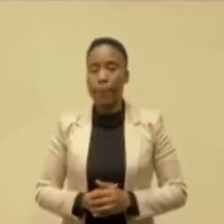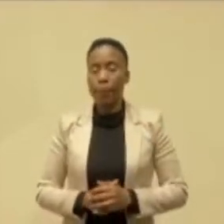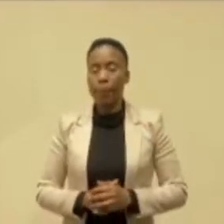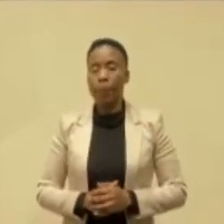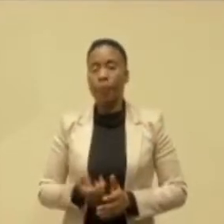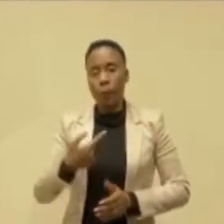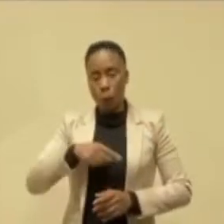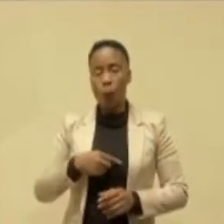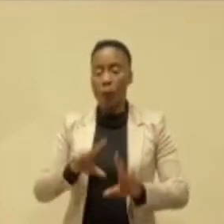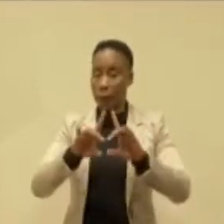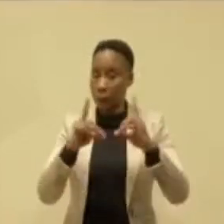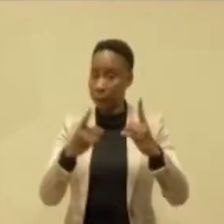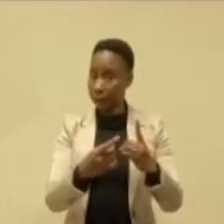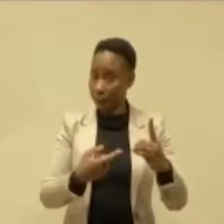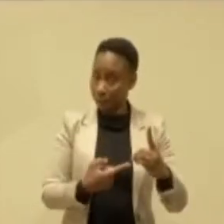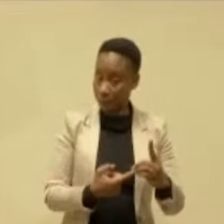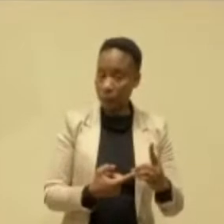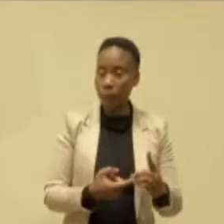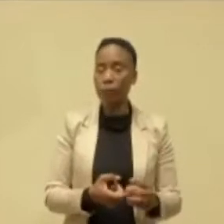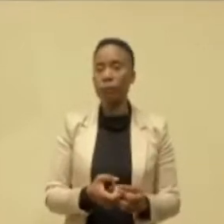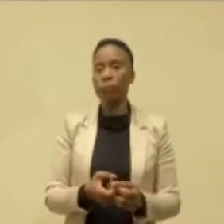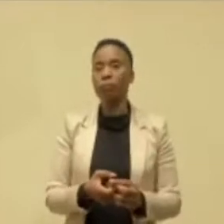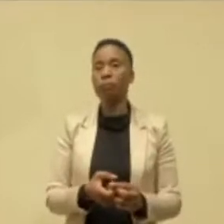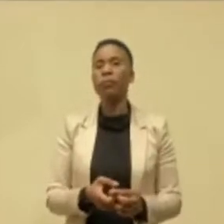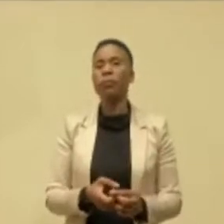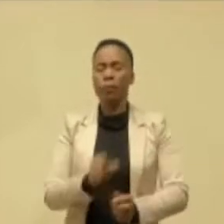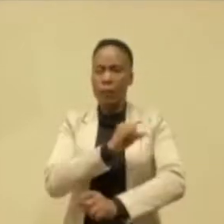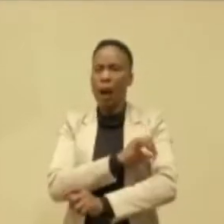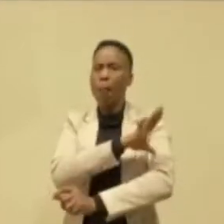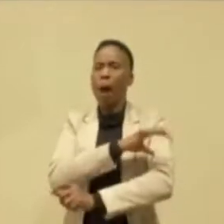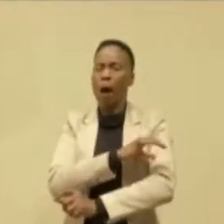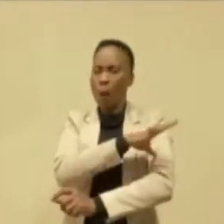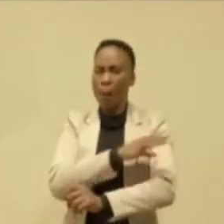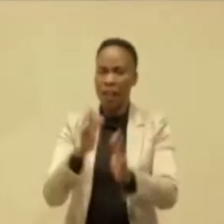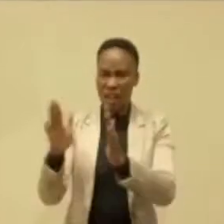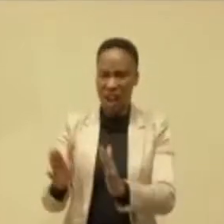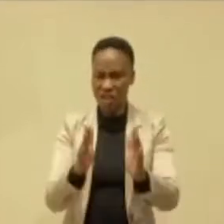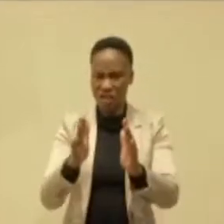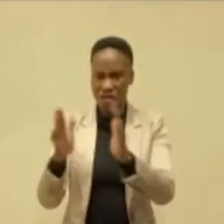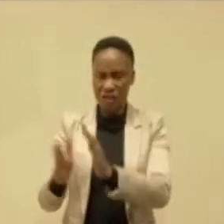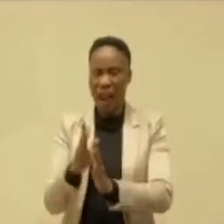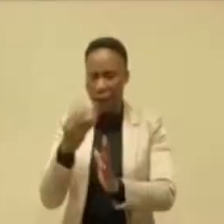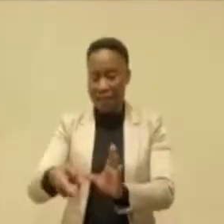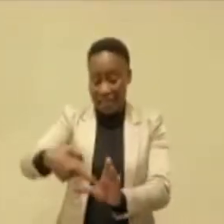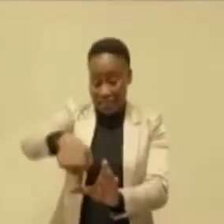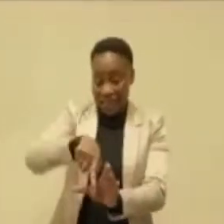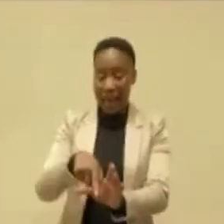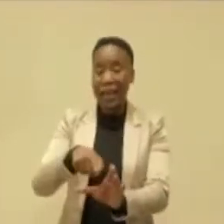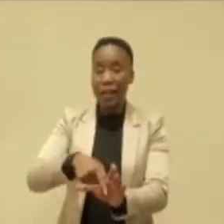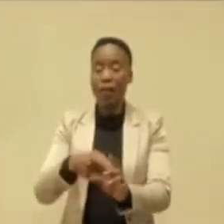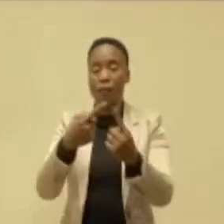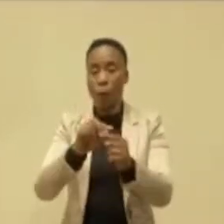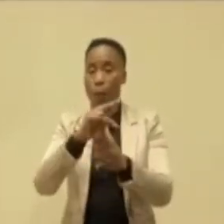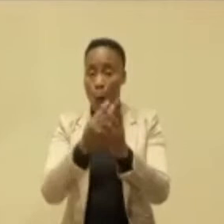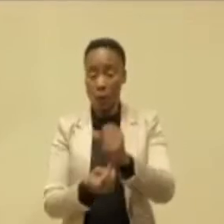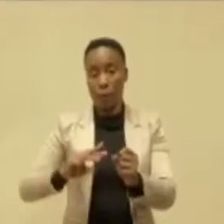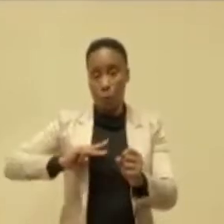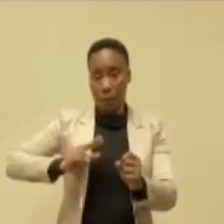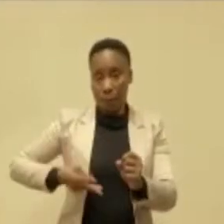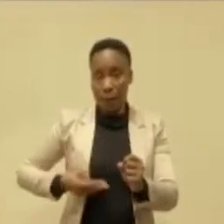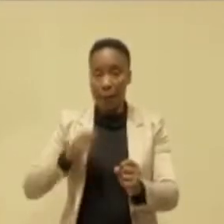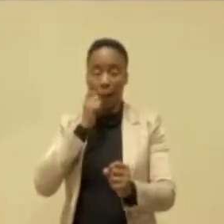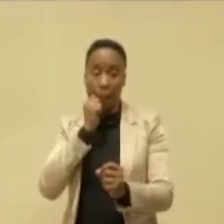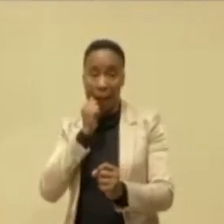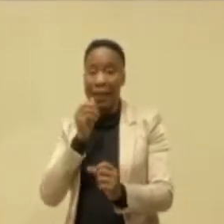relay for power we have also been having empowerment session internally for both men and women in the department that has